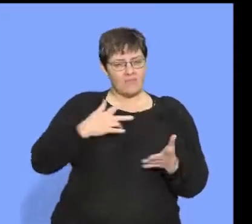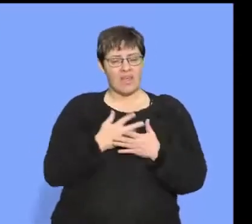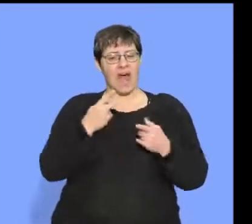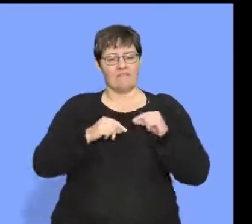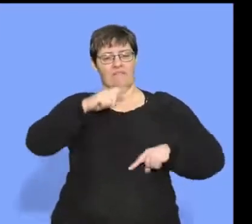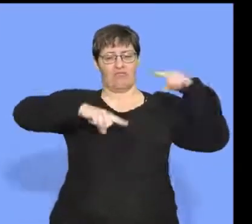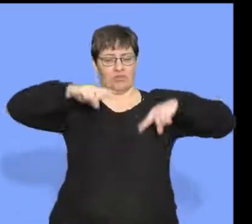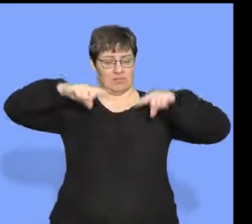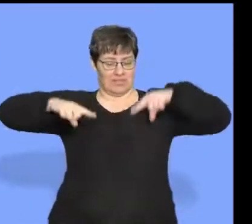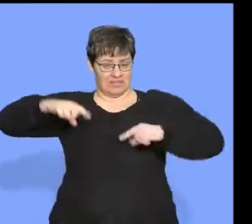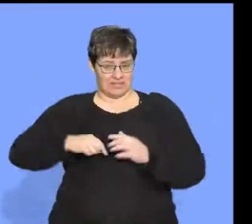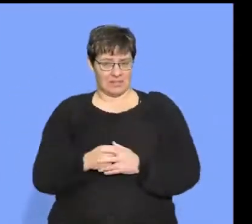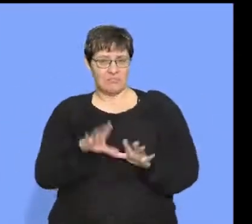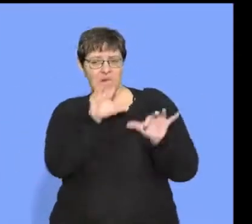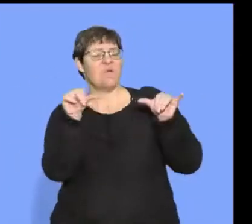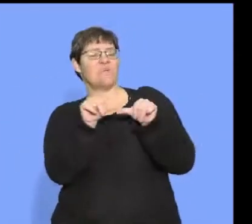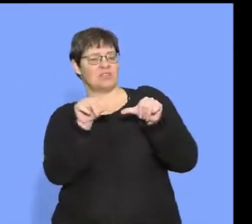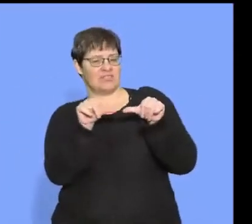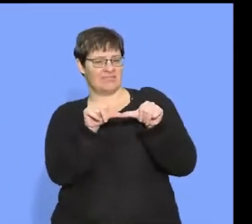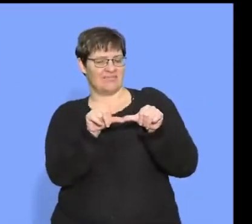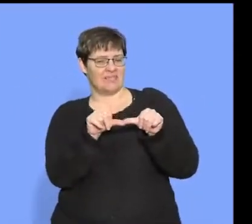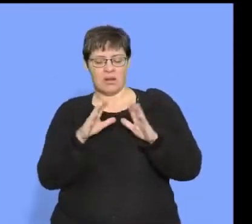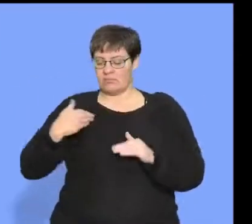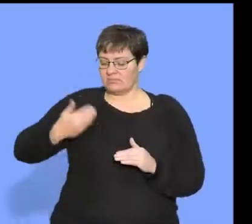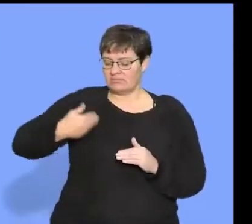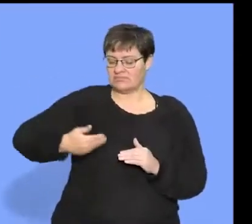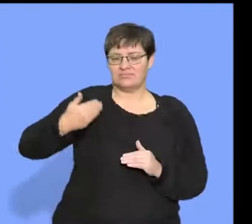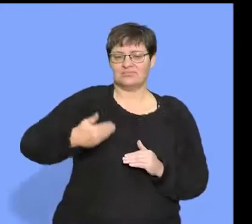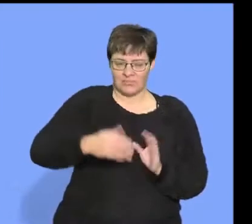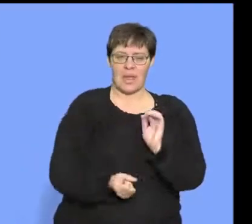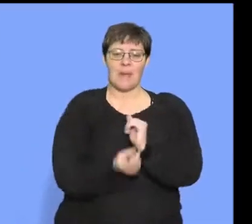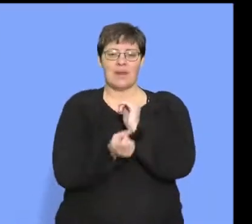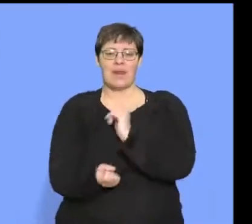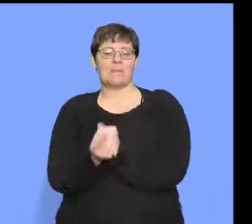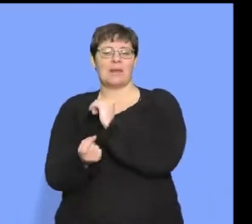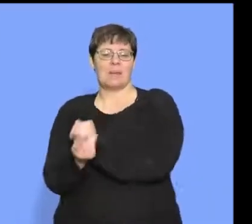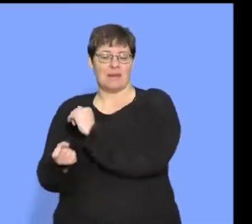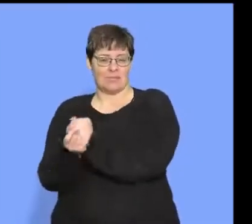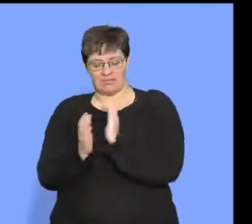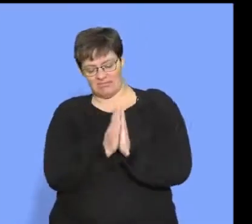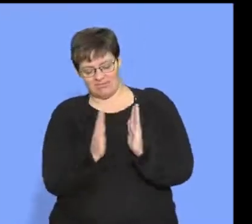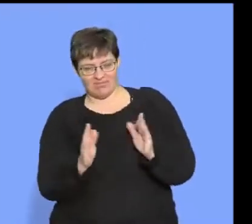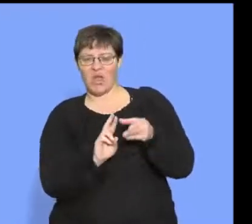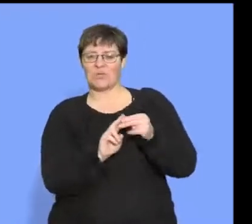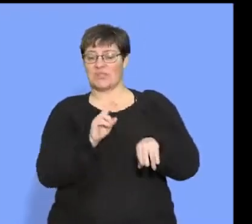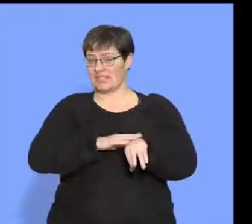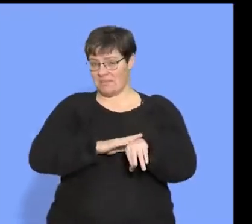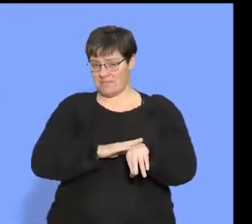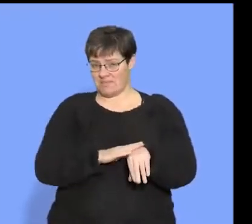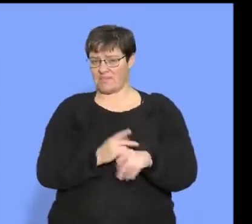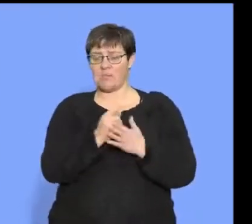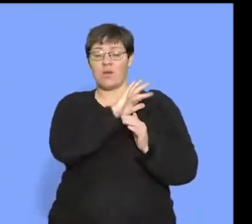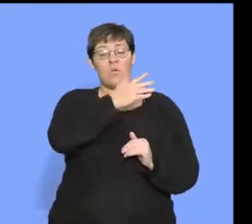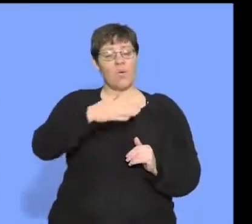a frequency, which is a measurement of how often a particular event occurs per unit time.